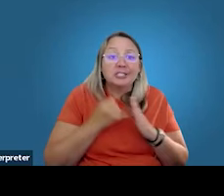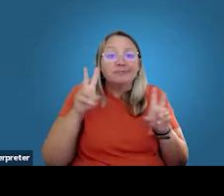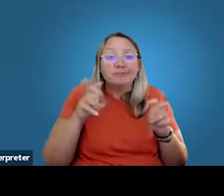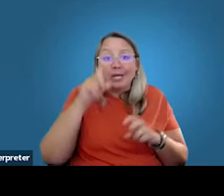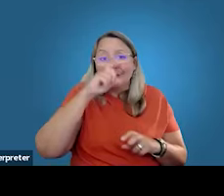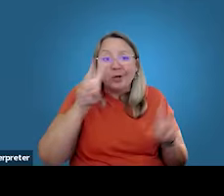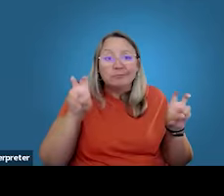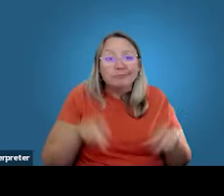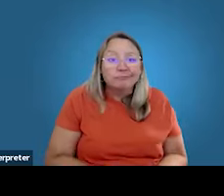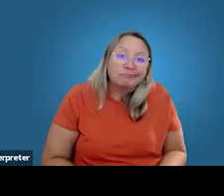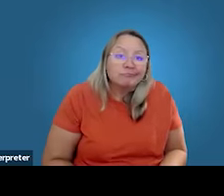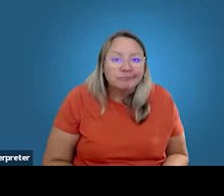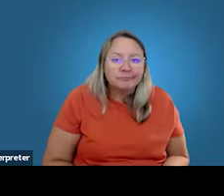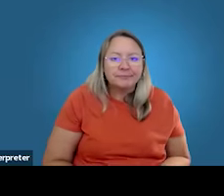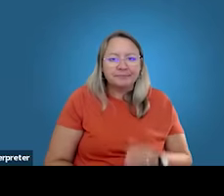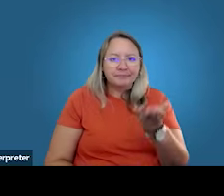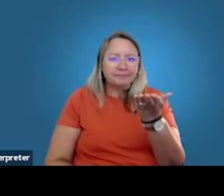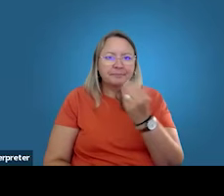about.